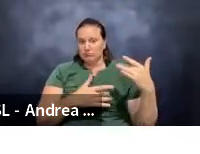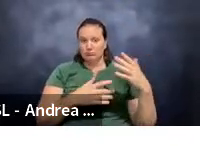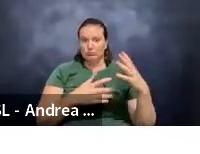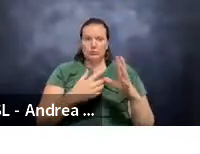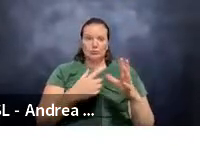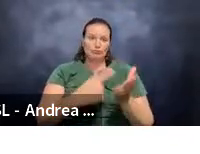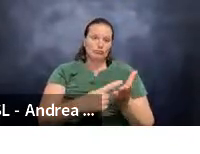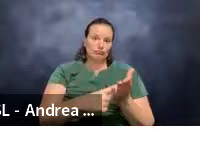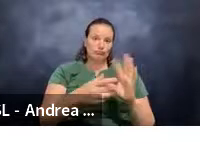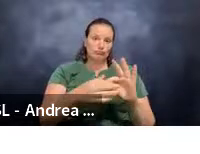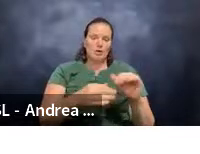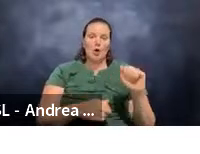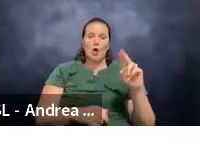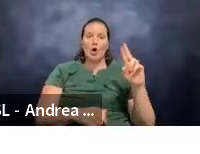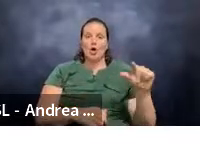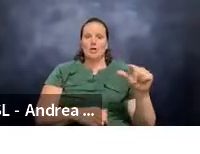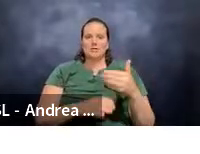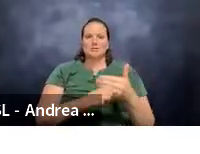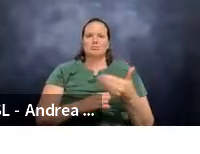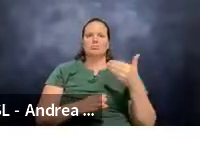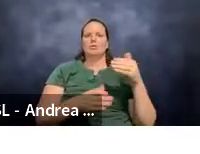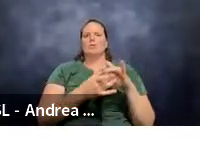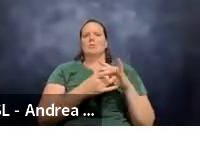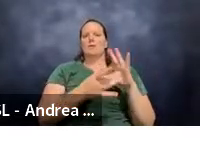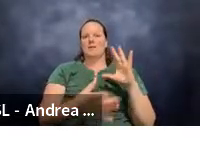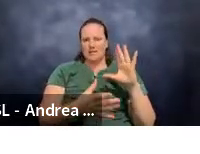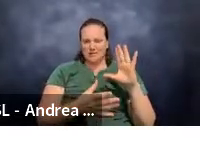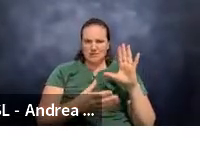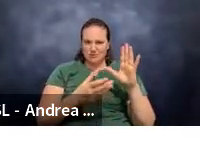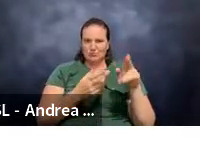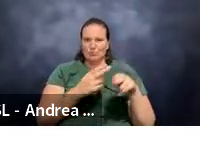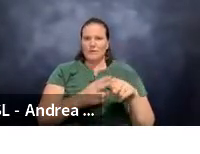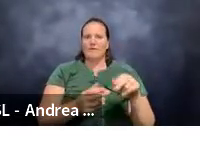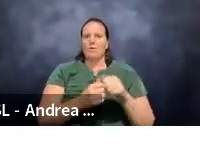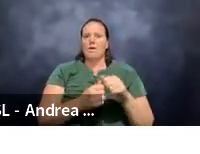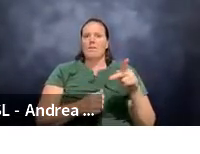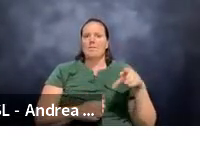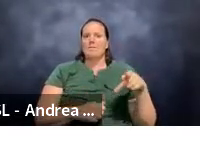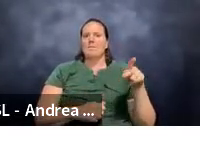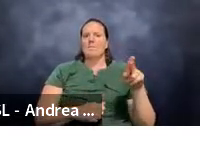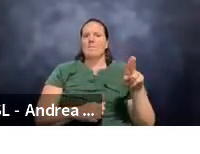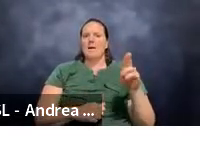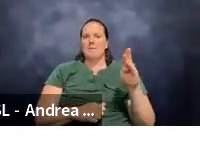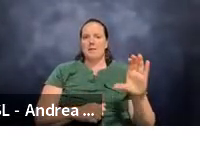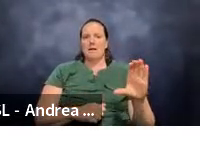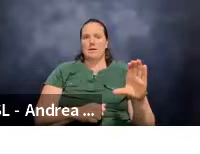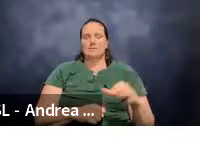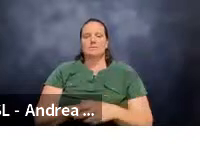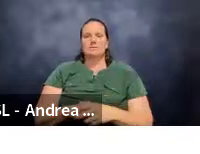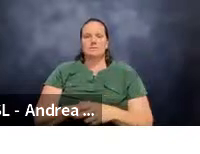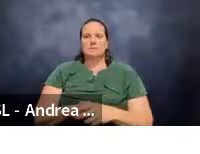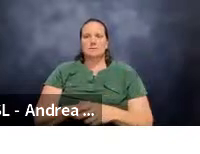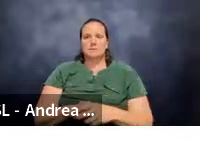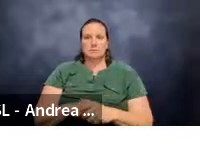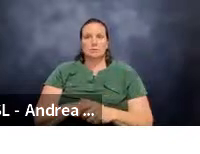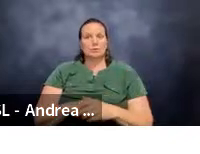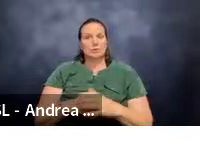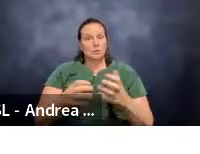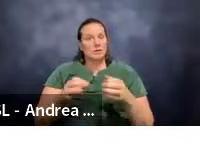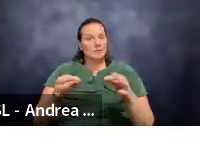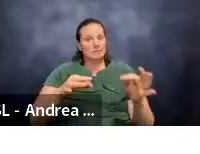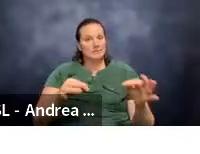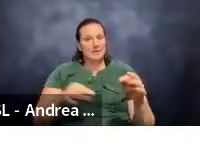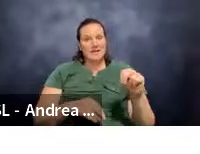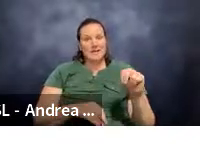at these August pre-release briefings with the public. And we really did want to explain the